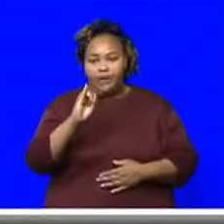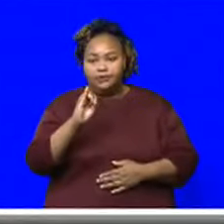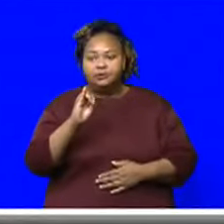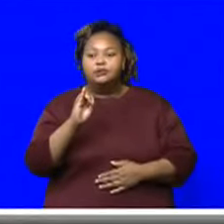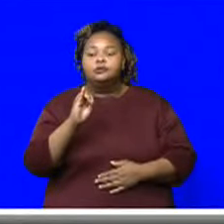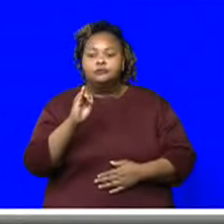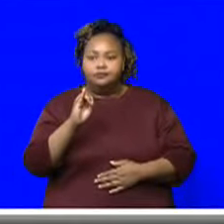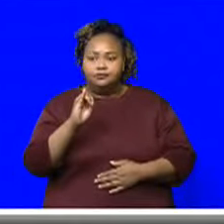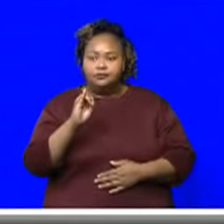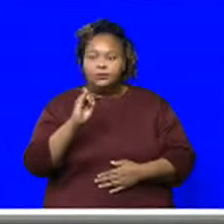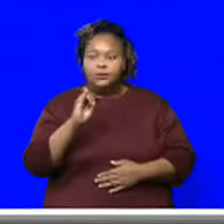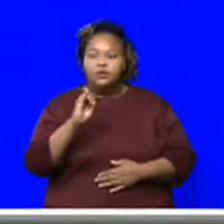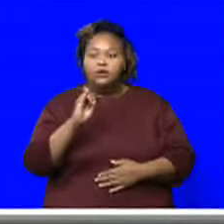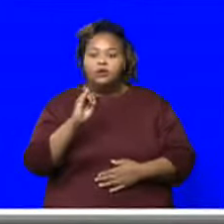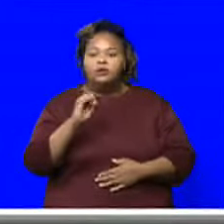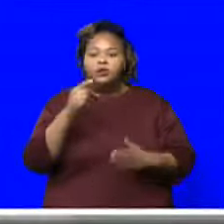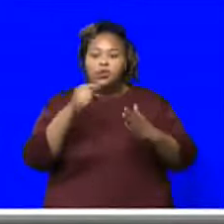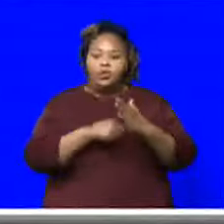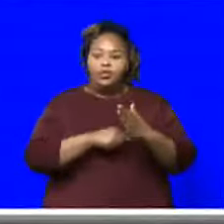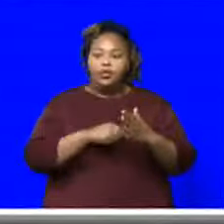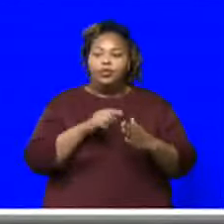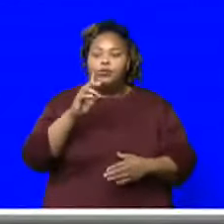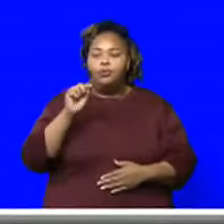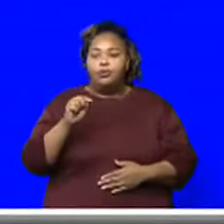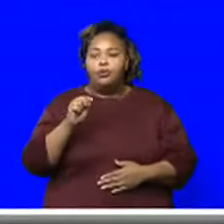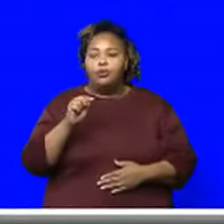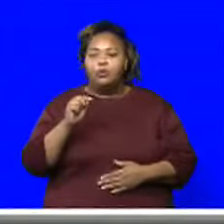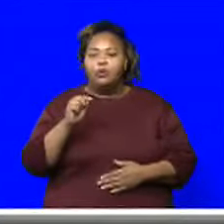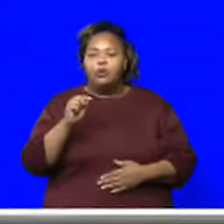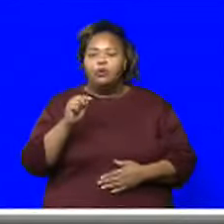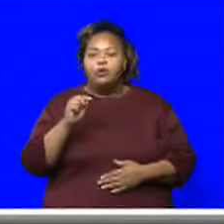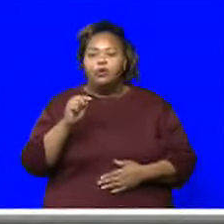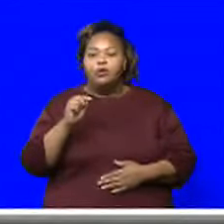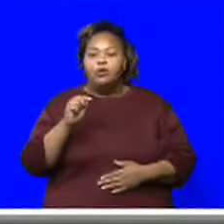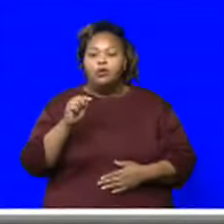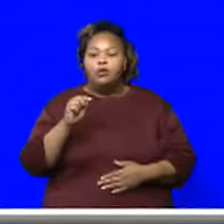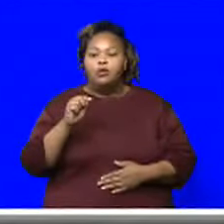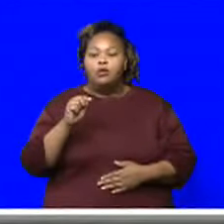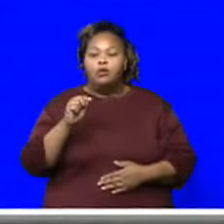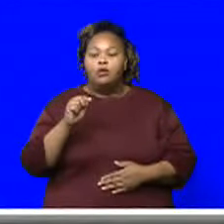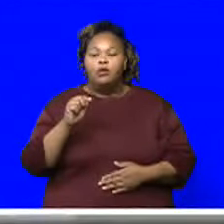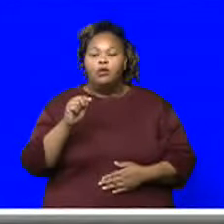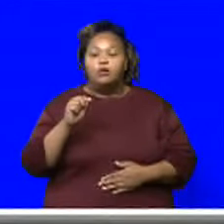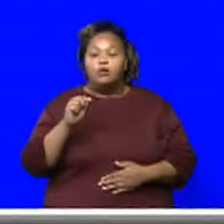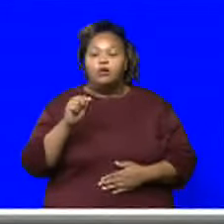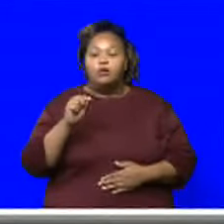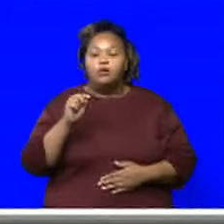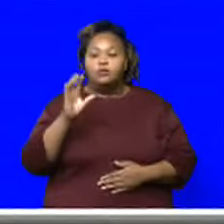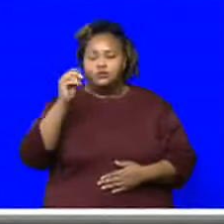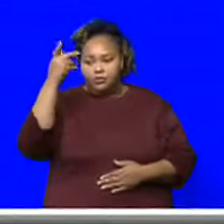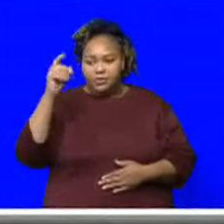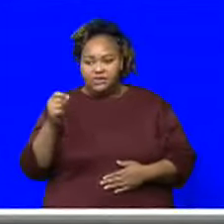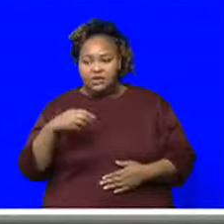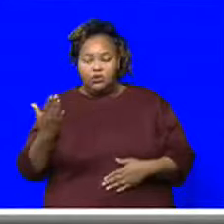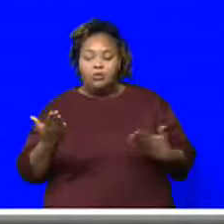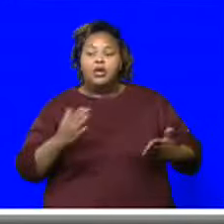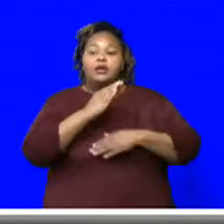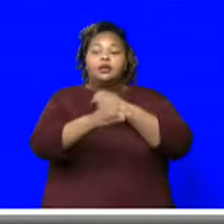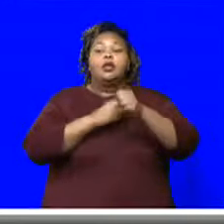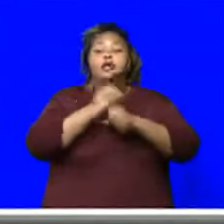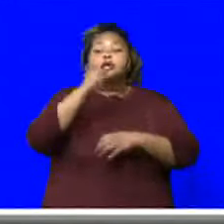40.08% when compared with the 2020 entries. However, the number of